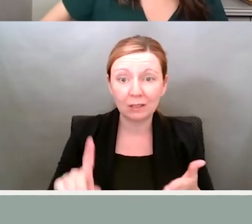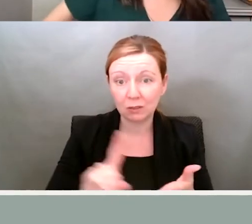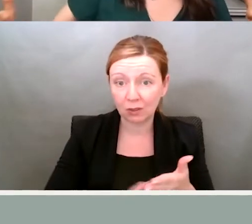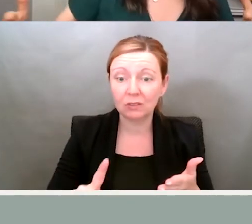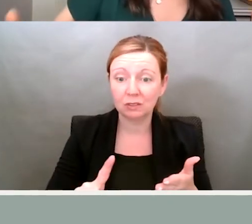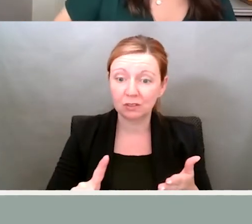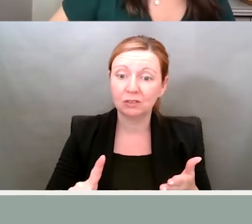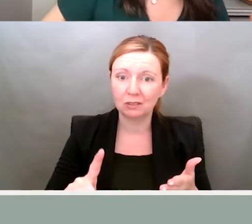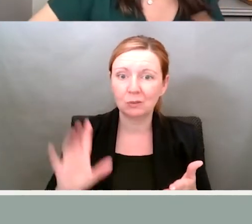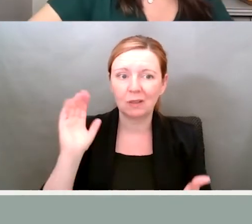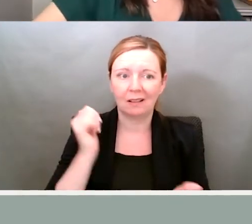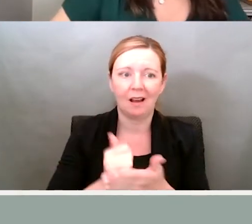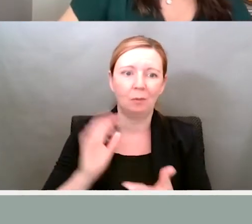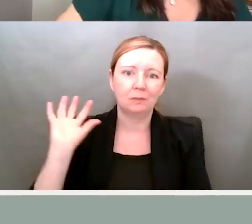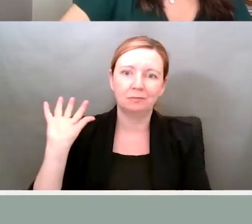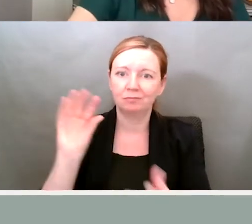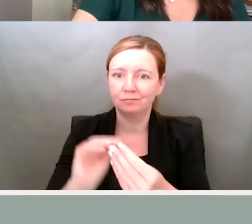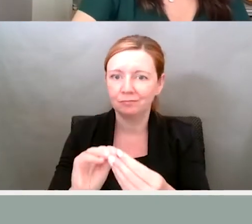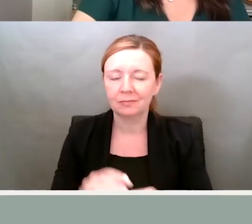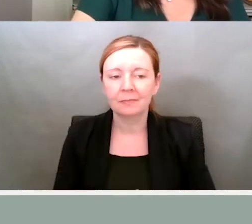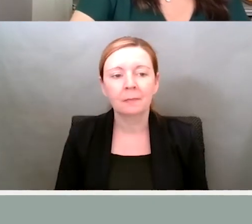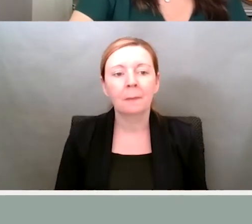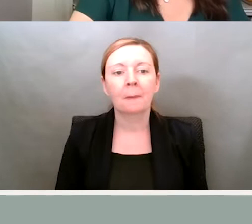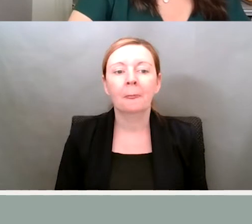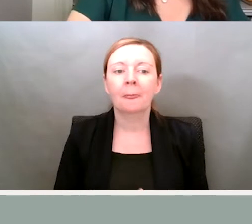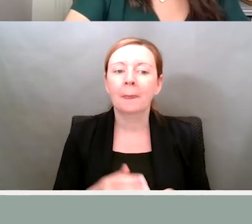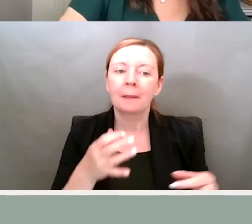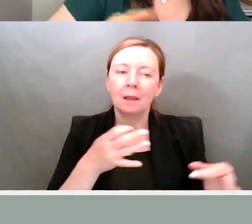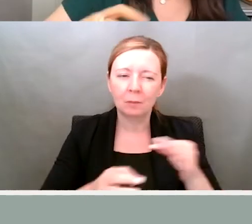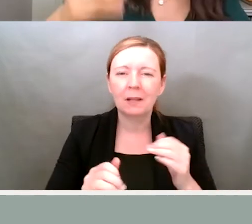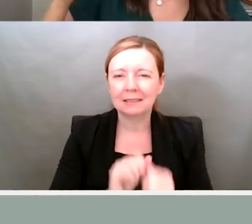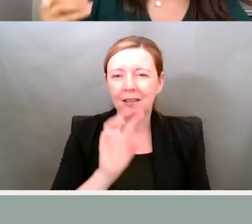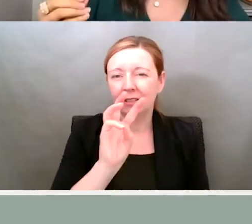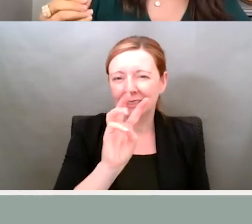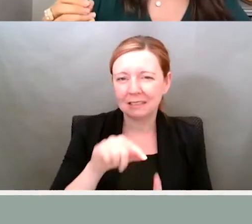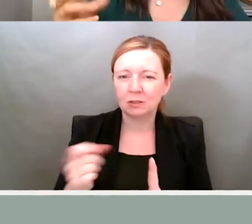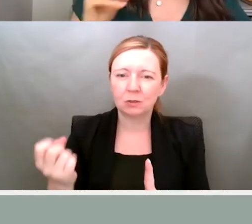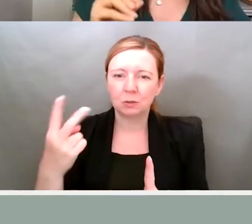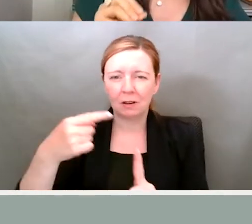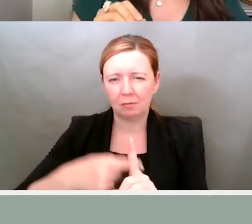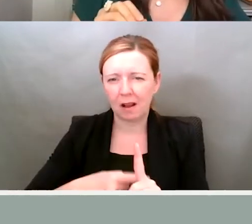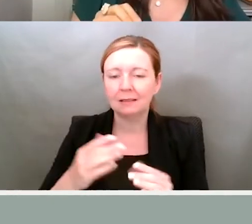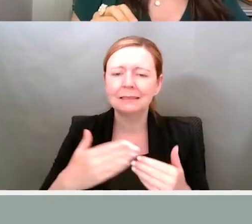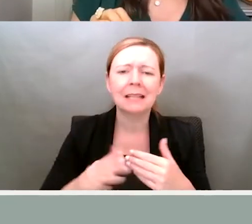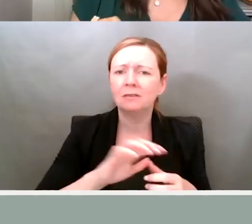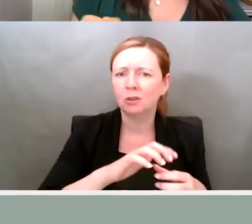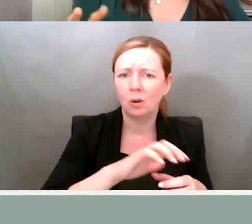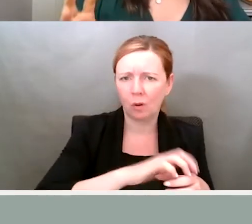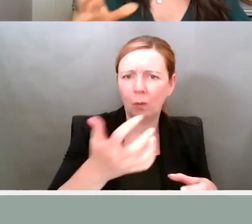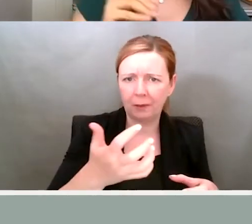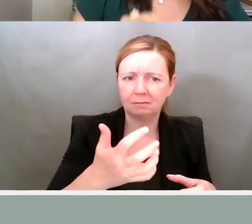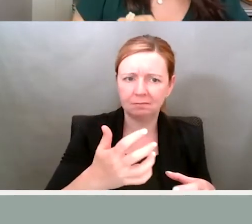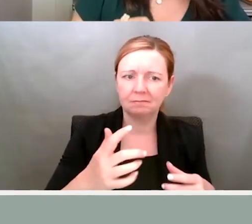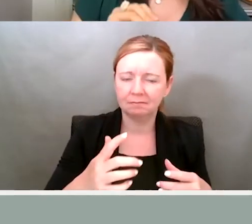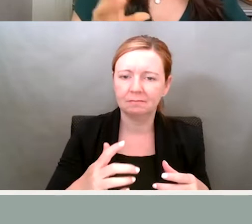a cumulative effect. Again, replace every 6 to 12 months after you've opened it, only after you've opened it,